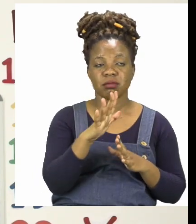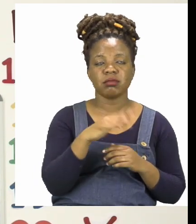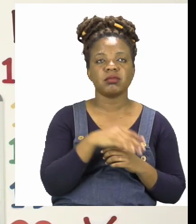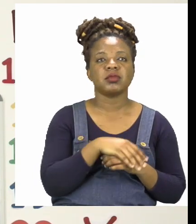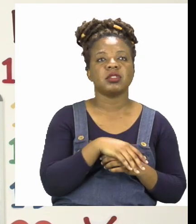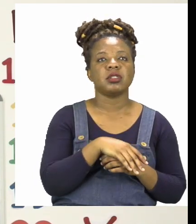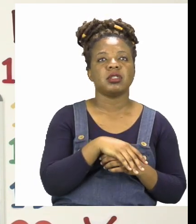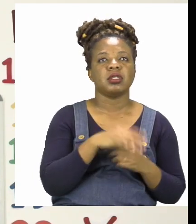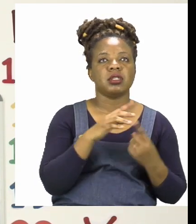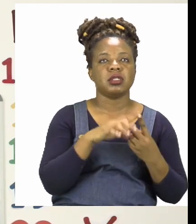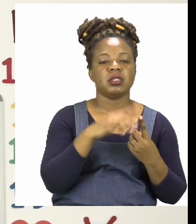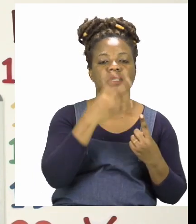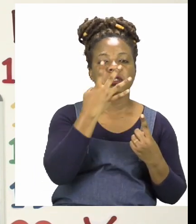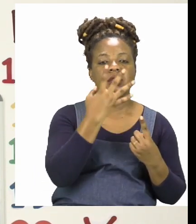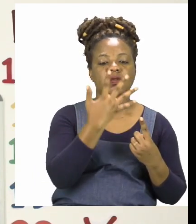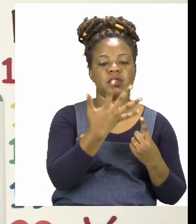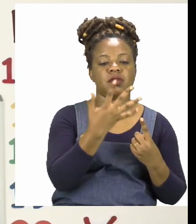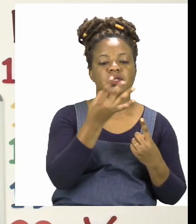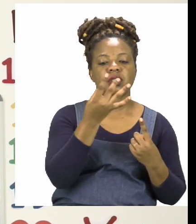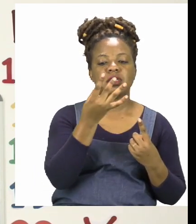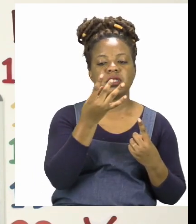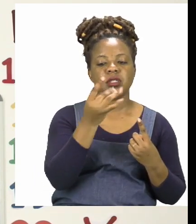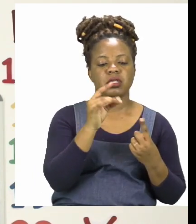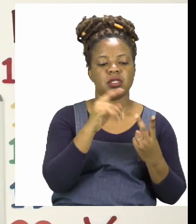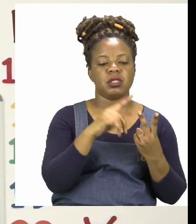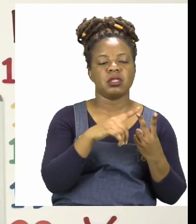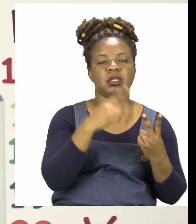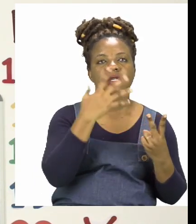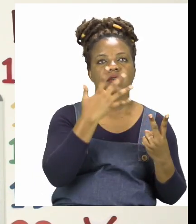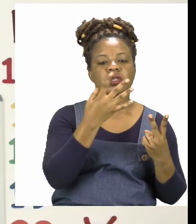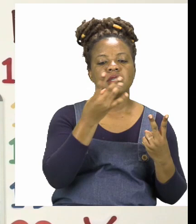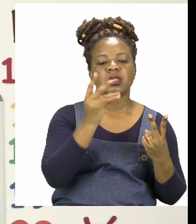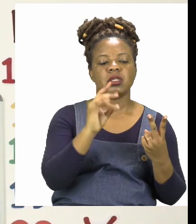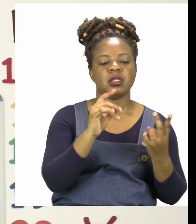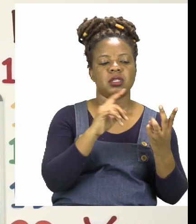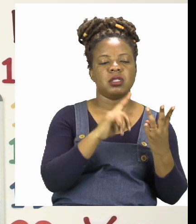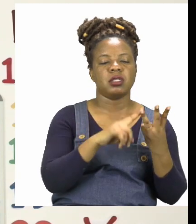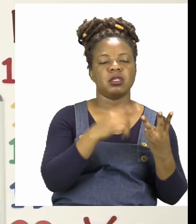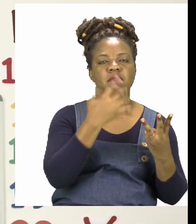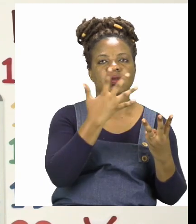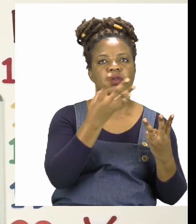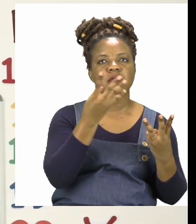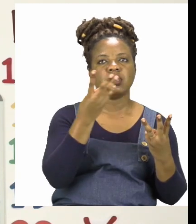backwards 58, 57, 56,